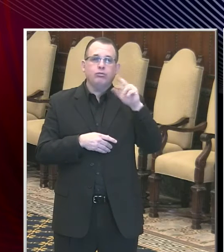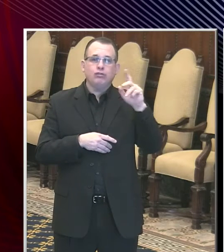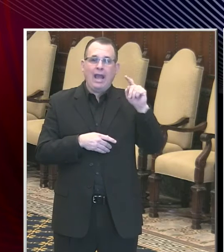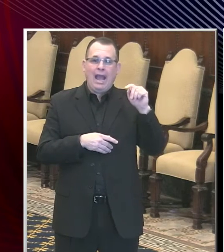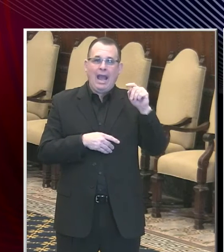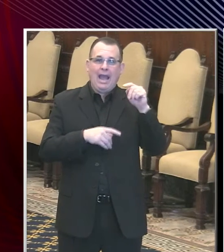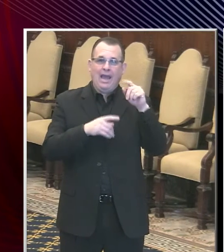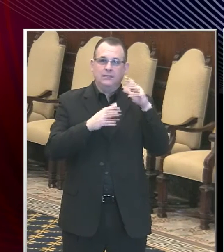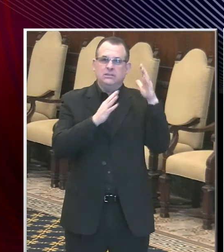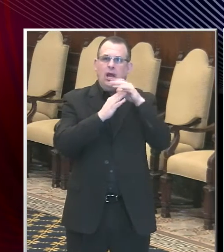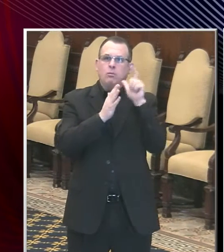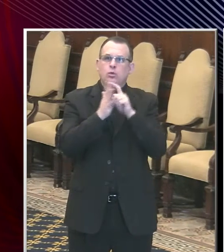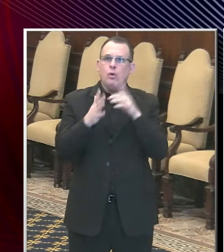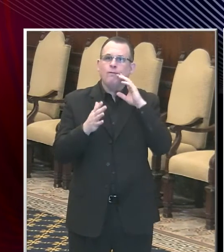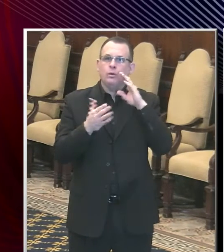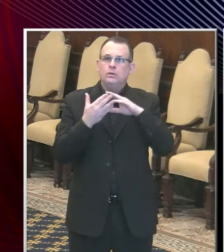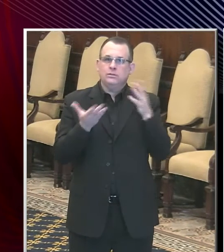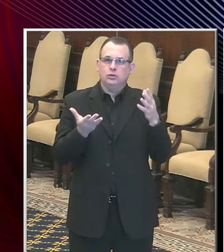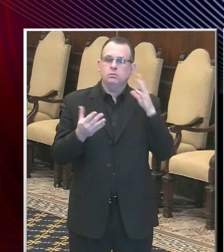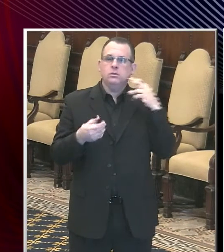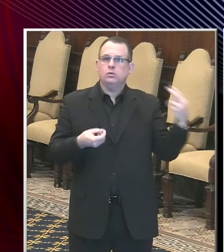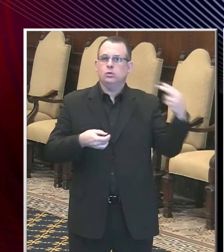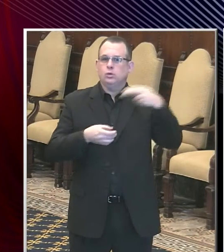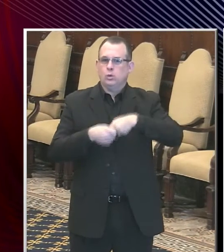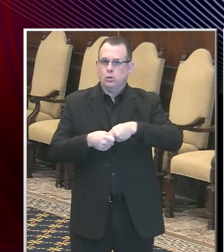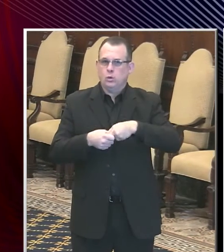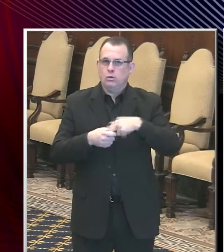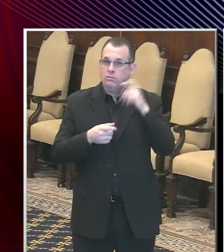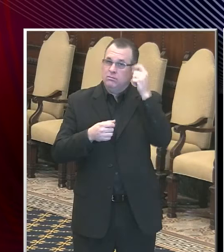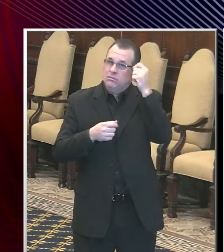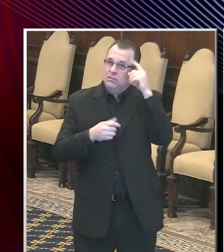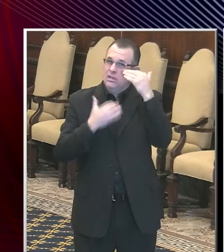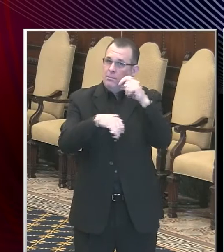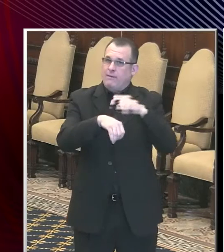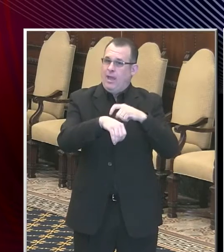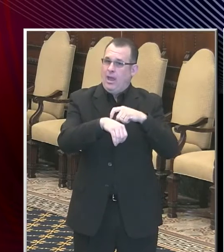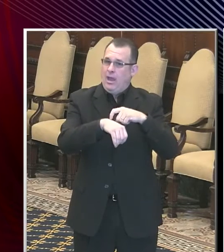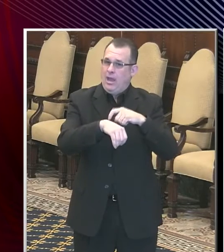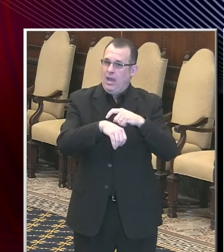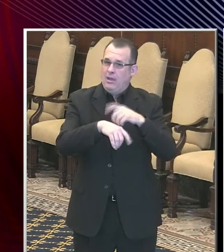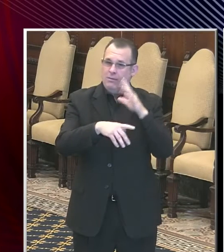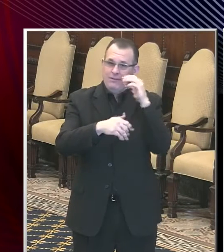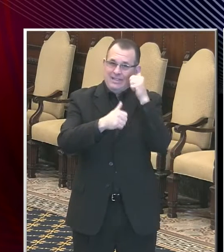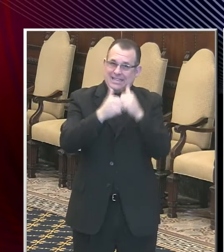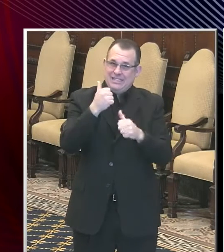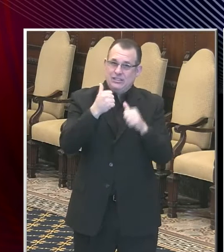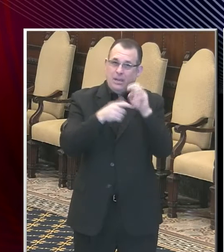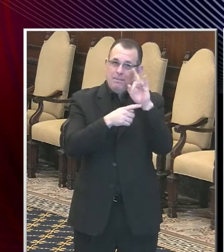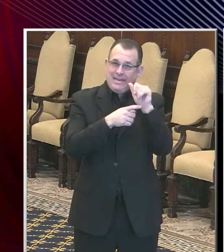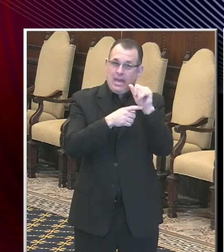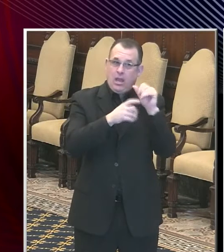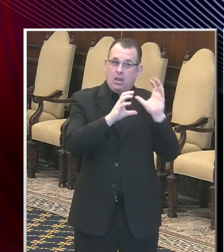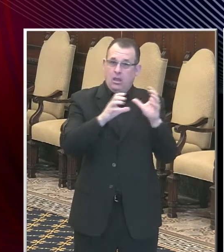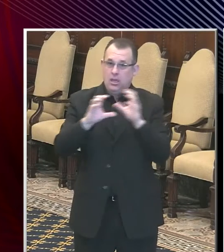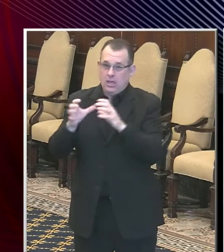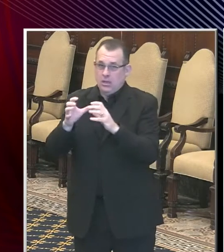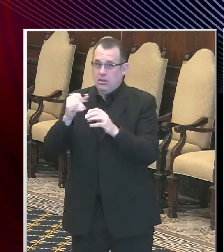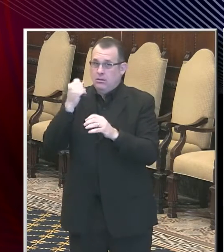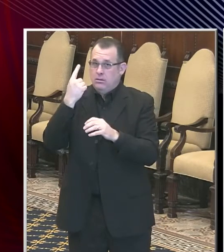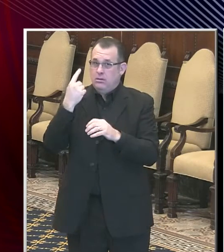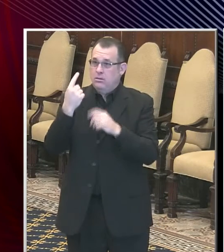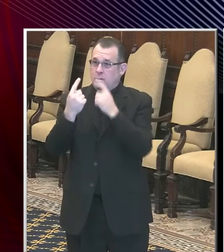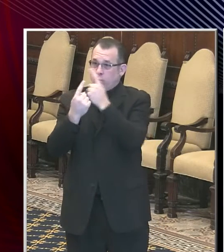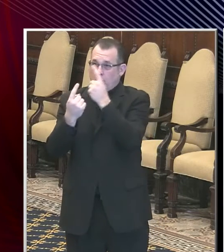And please remember, we do have limited time during these briefings, so only one representative from each media outlet is permitted to ask questions.